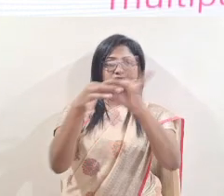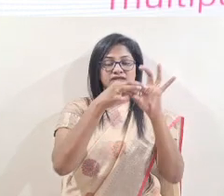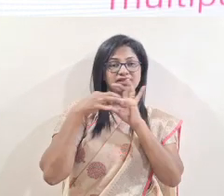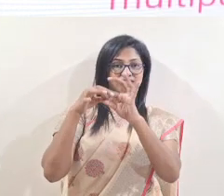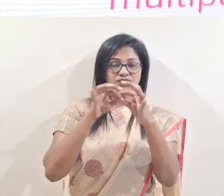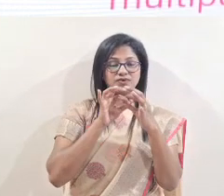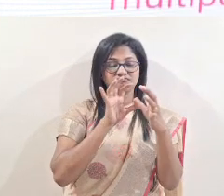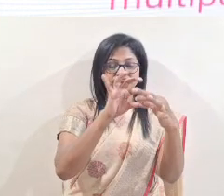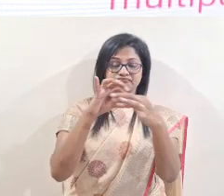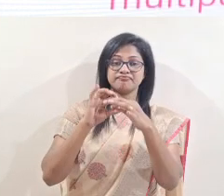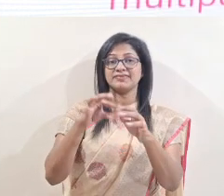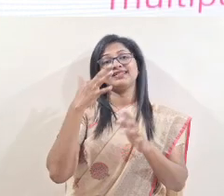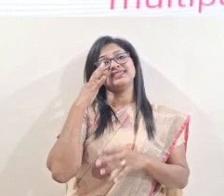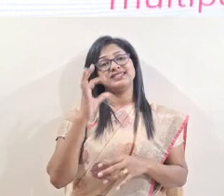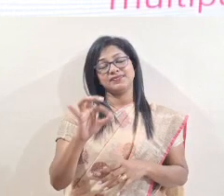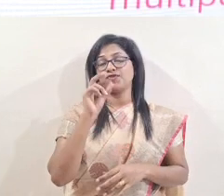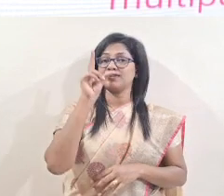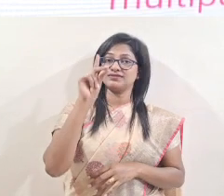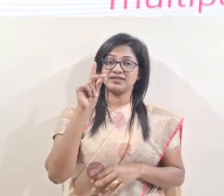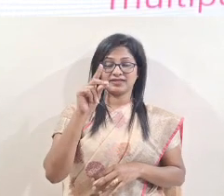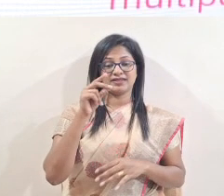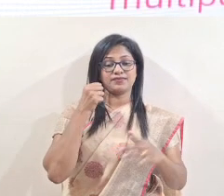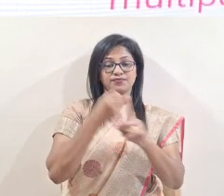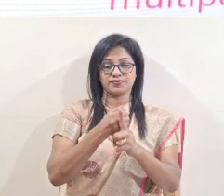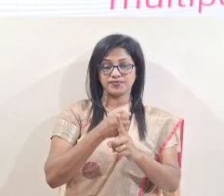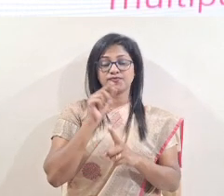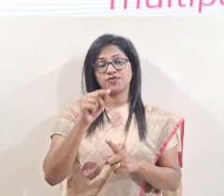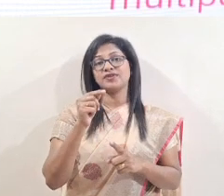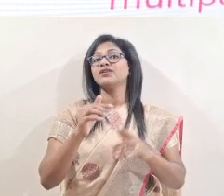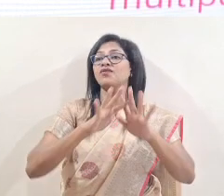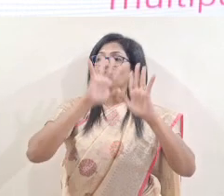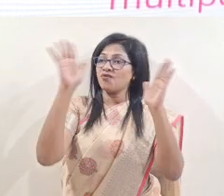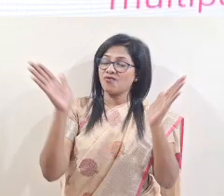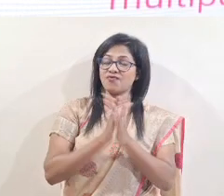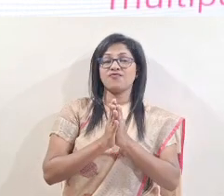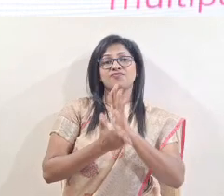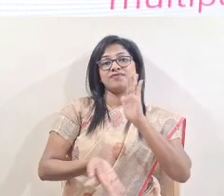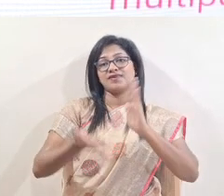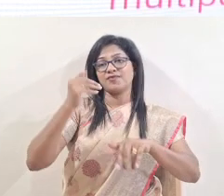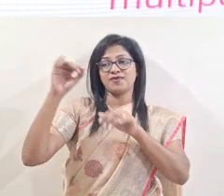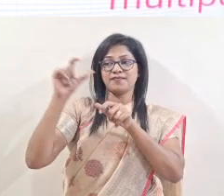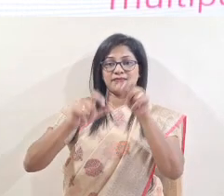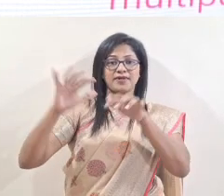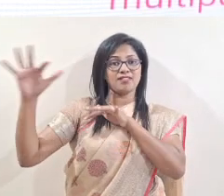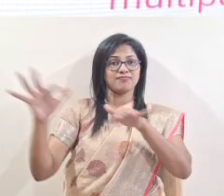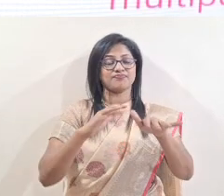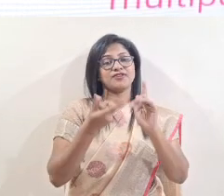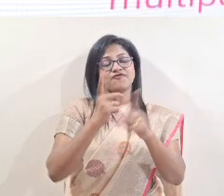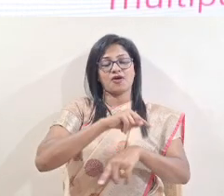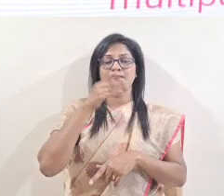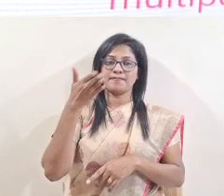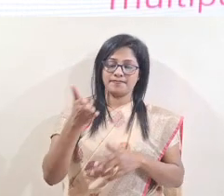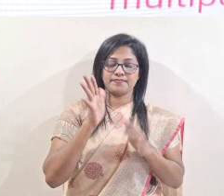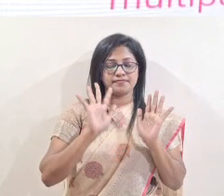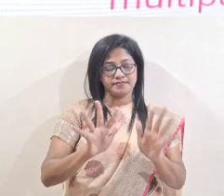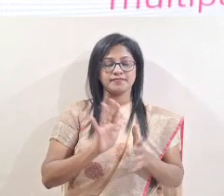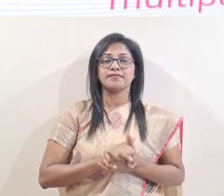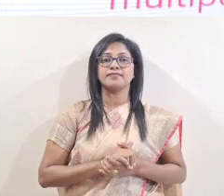crucial factor, as we have seen, and it actually increased the overall footfall to these areas. So these